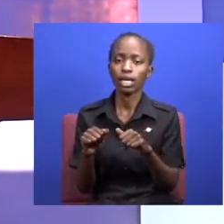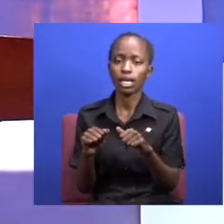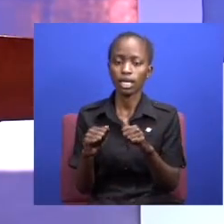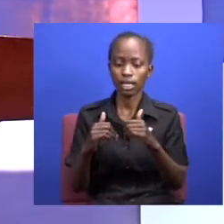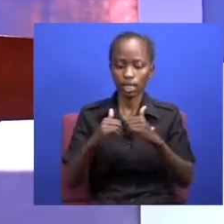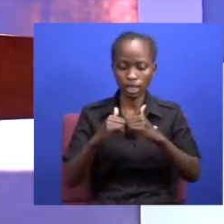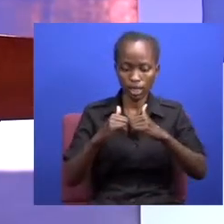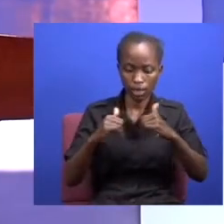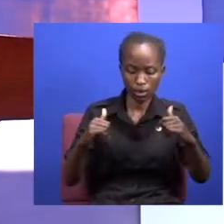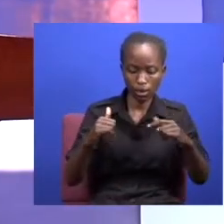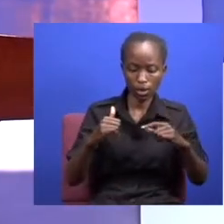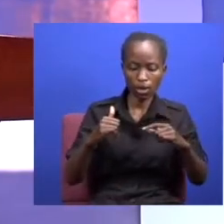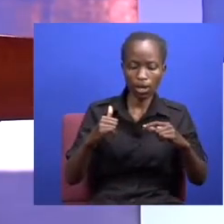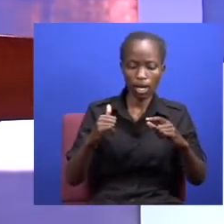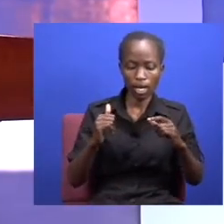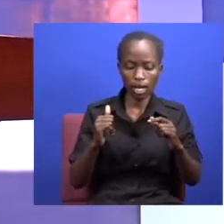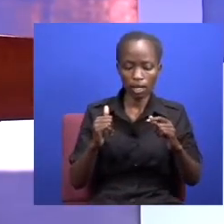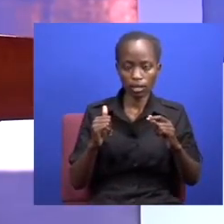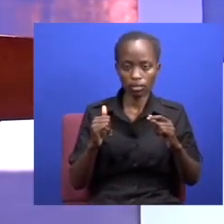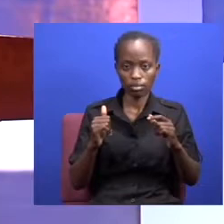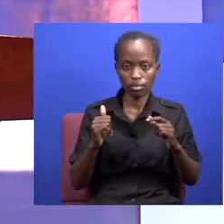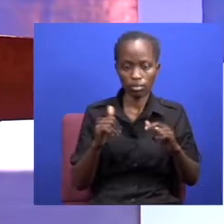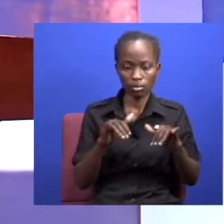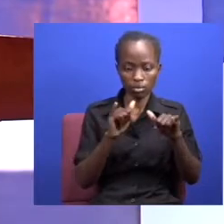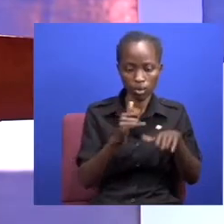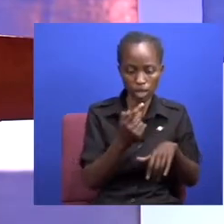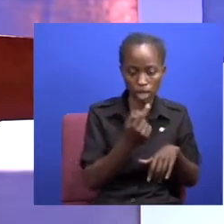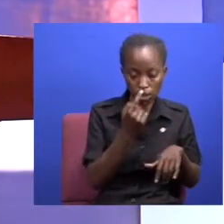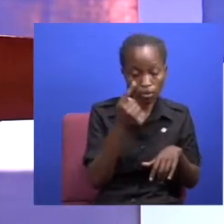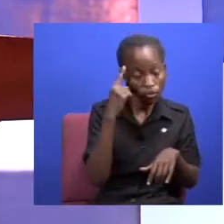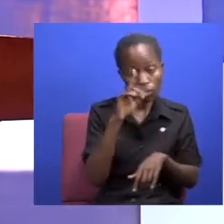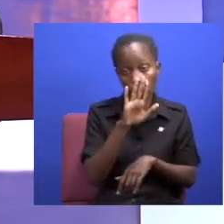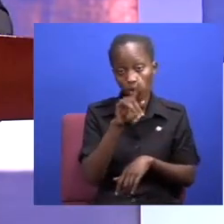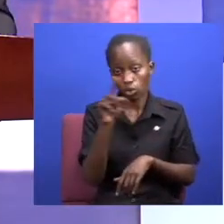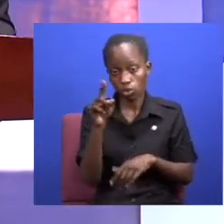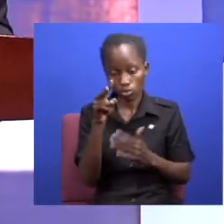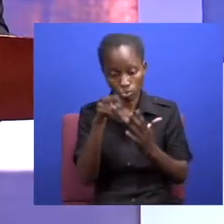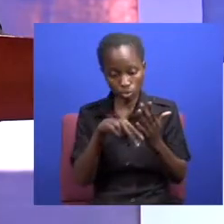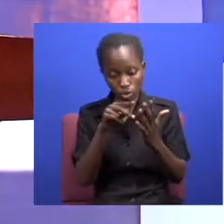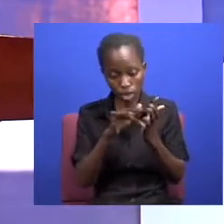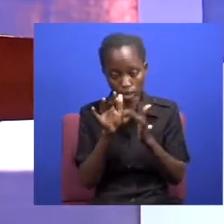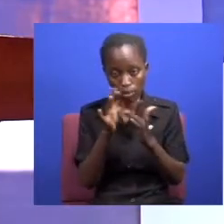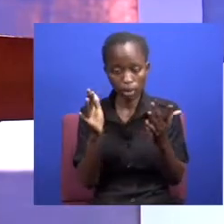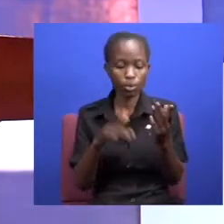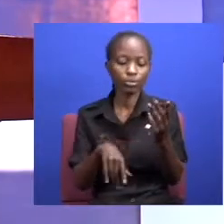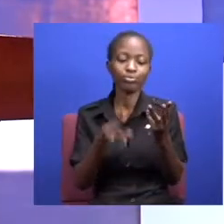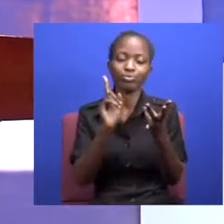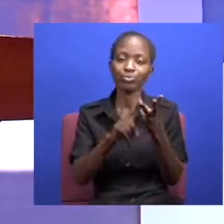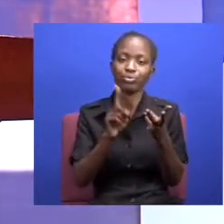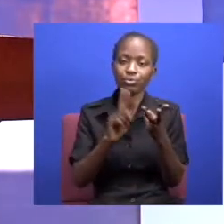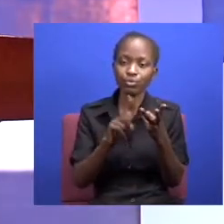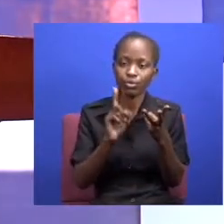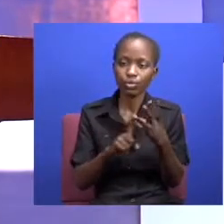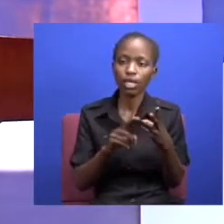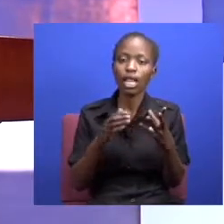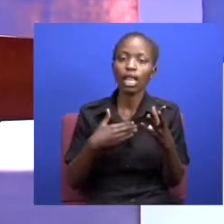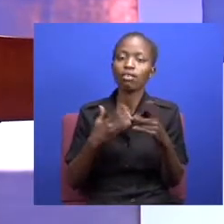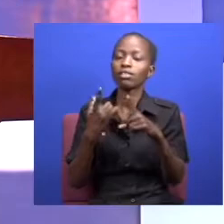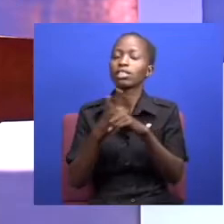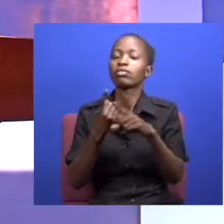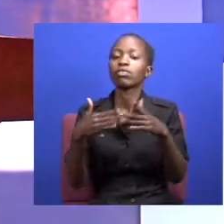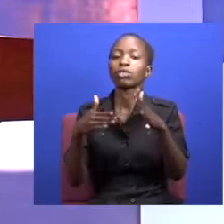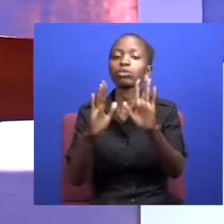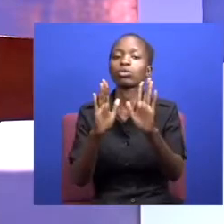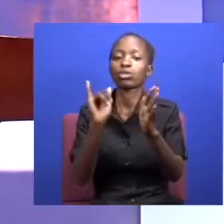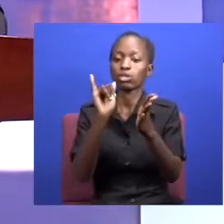from any other distraction and close yourself in for some time to read the scripture. Thirdly, there are different